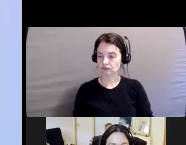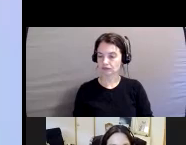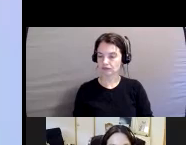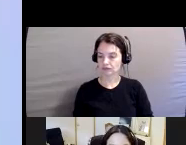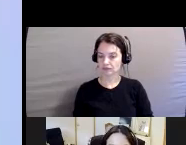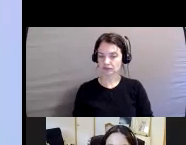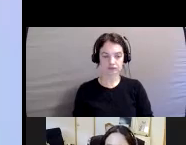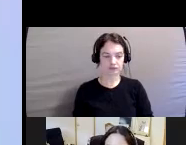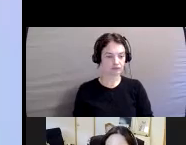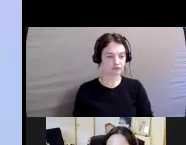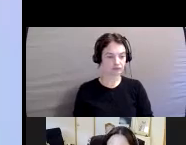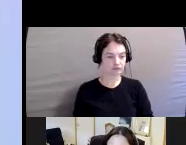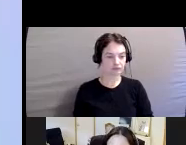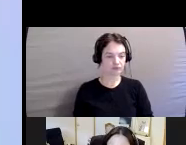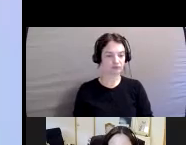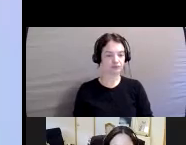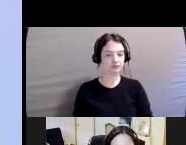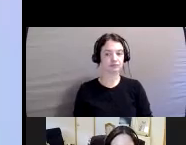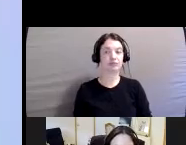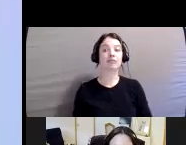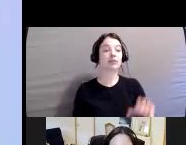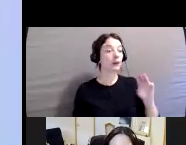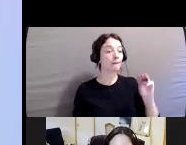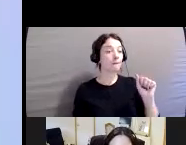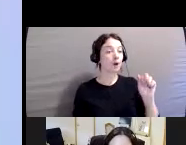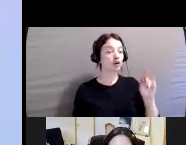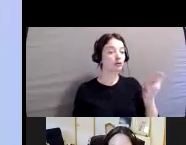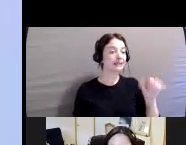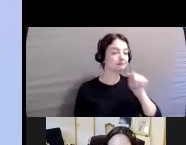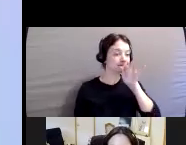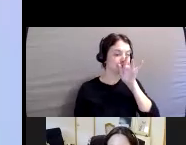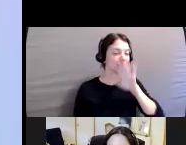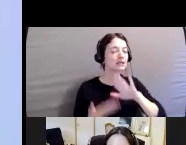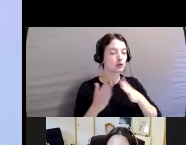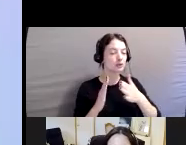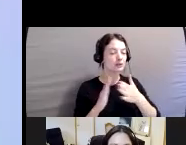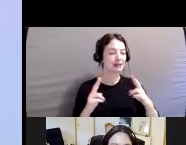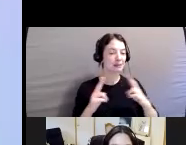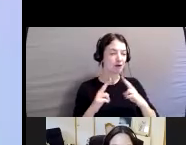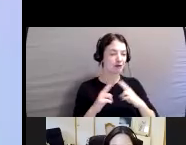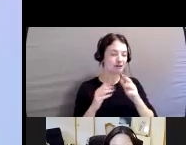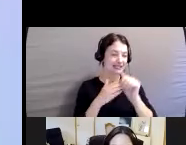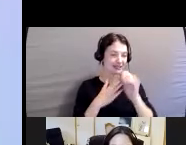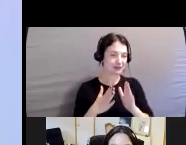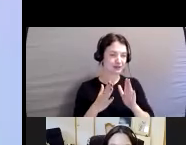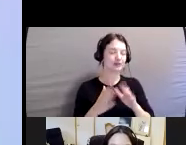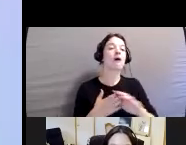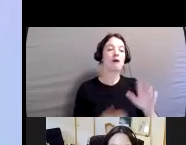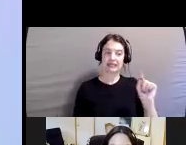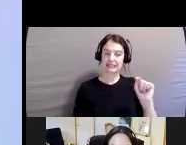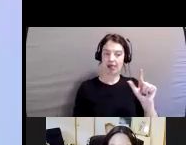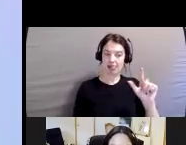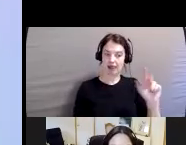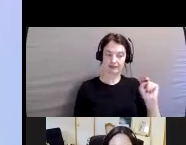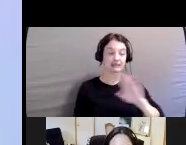Hello, everyone. I'm Margarita Pinton Perez, and I'm the Community Partnership Leader with the Learning Network at the Center for Research and Education